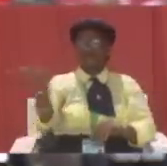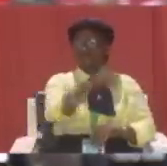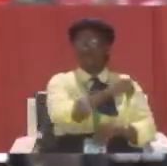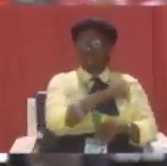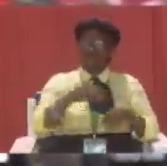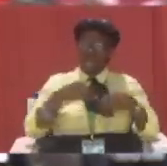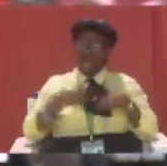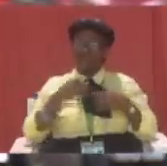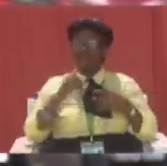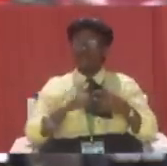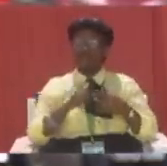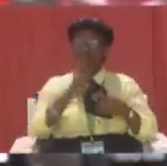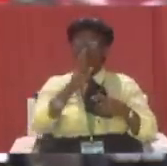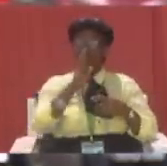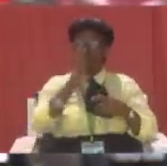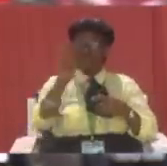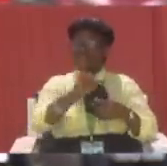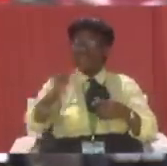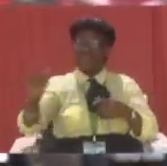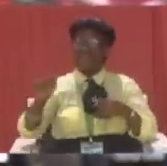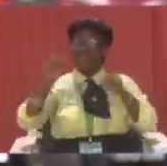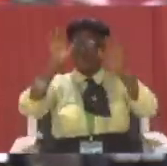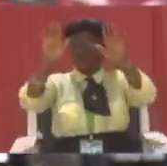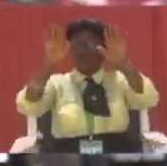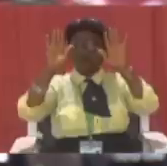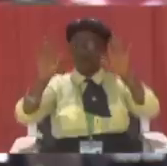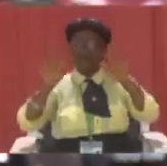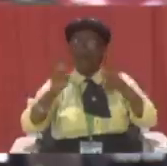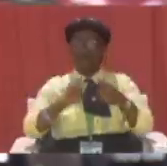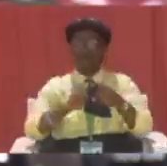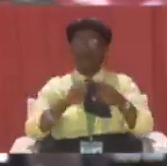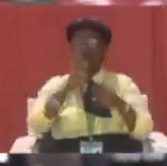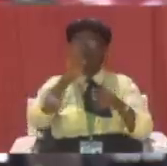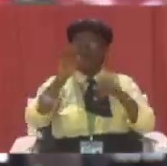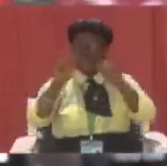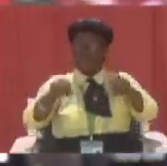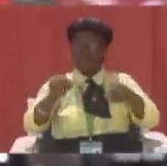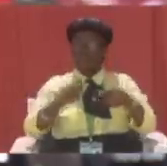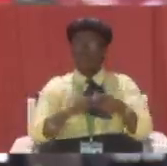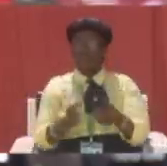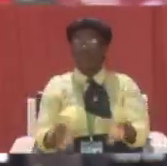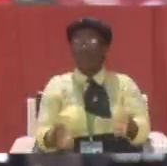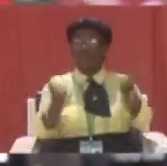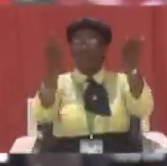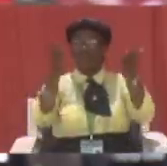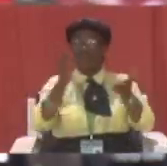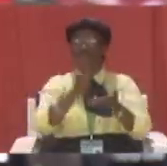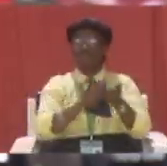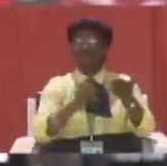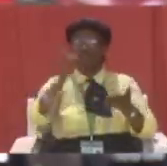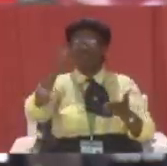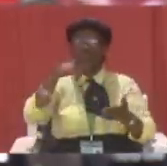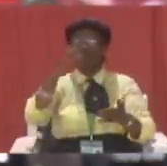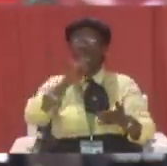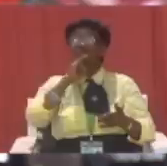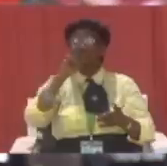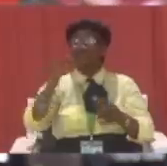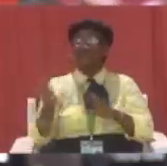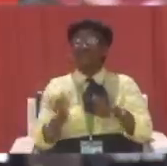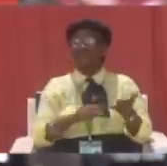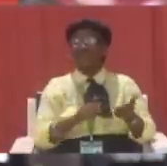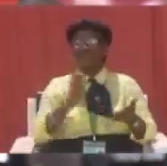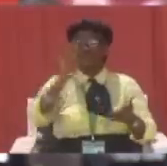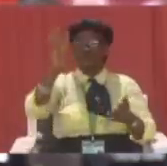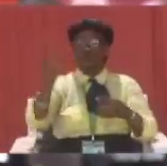able to raise somebody who had been dead 4 days. John chapter 11, from verse 39 to